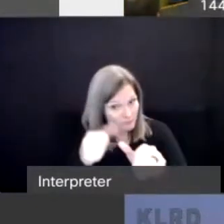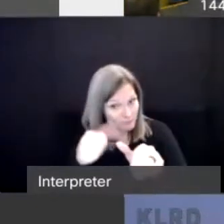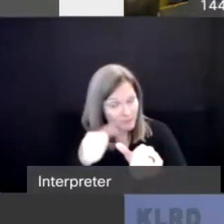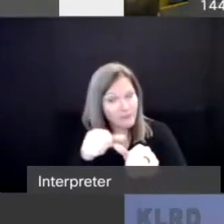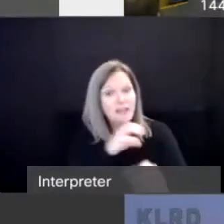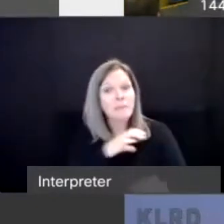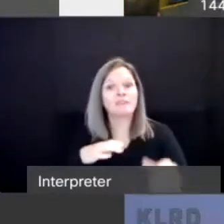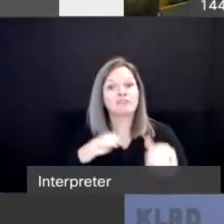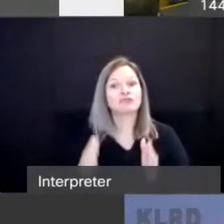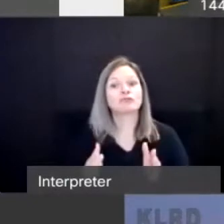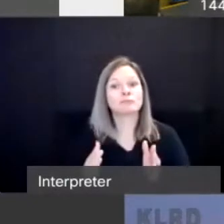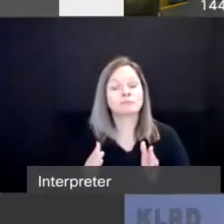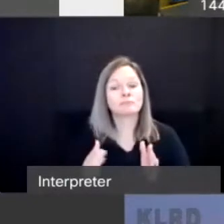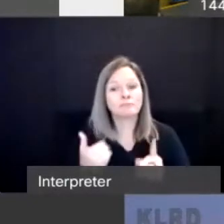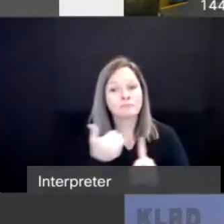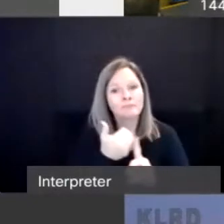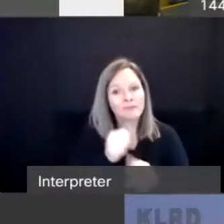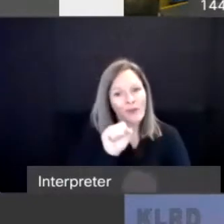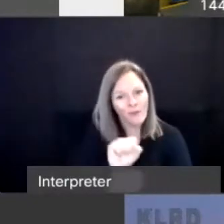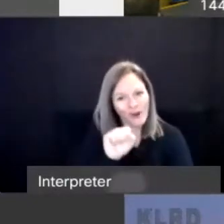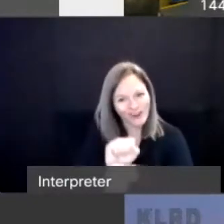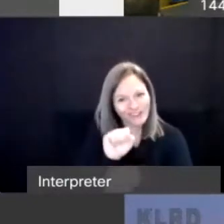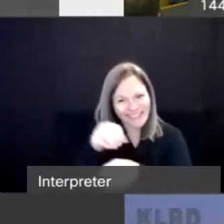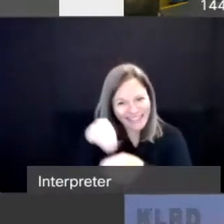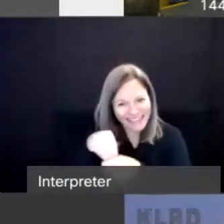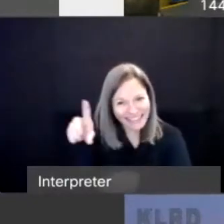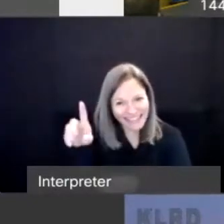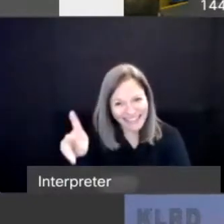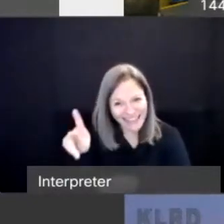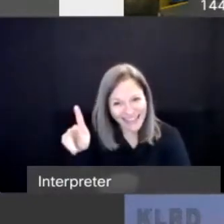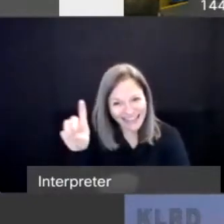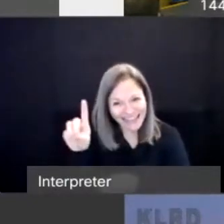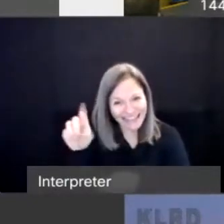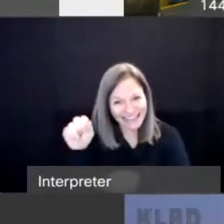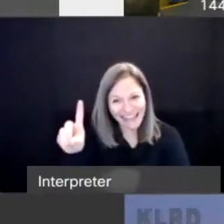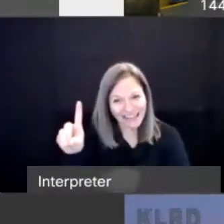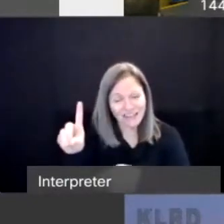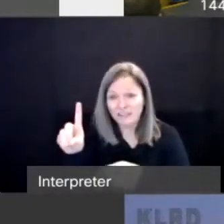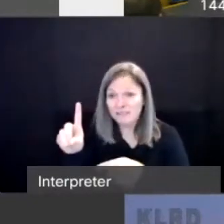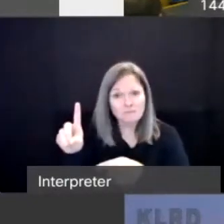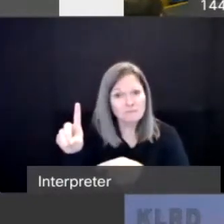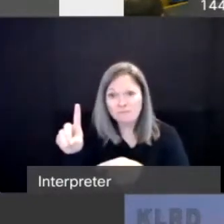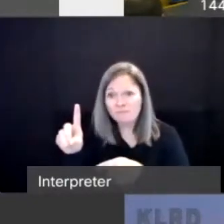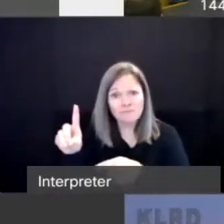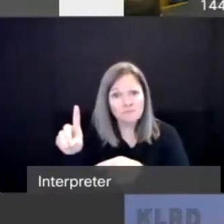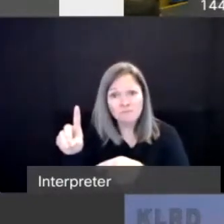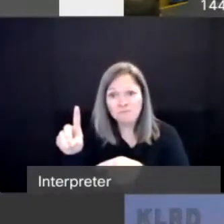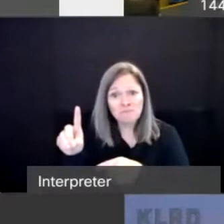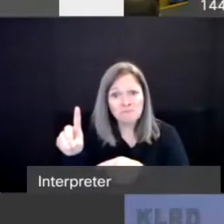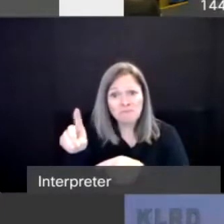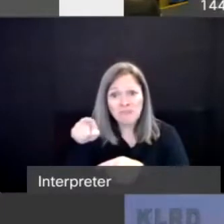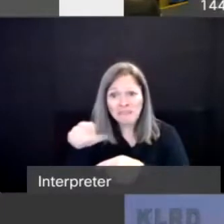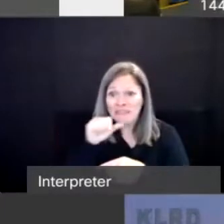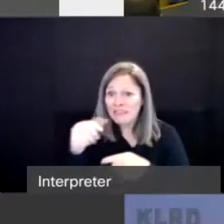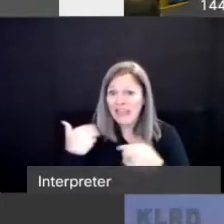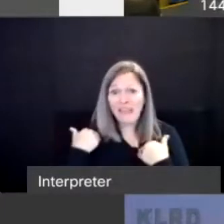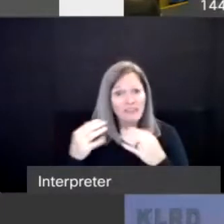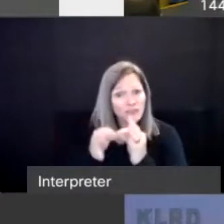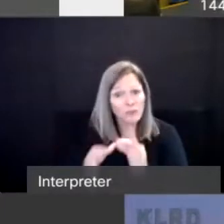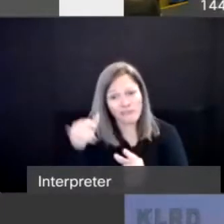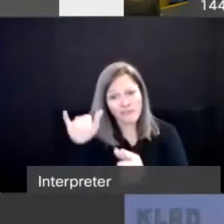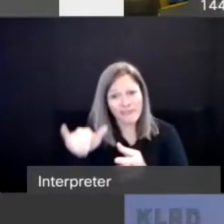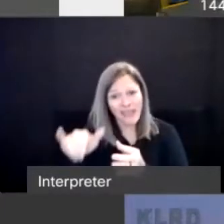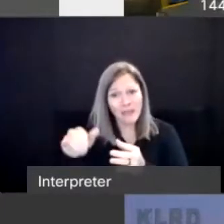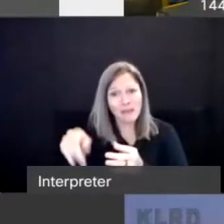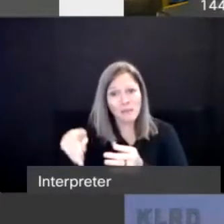commissioner works in KDADS, they did not have an interpreter there for that press conference last